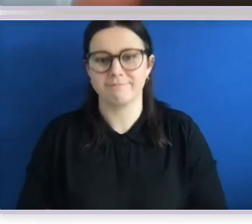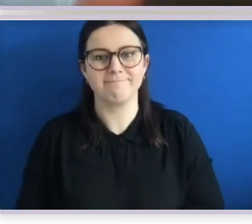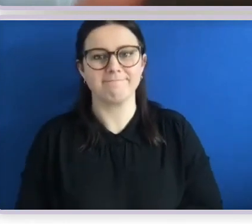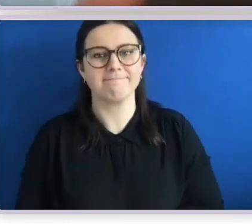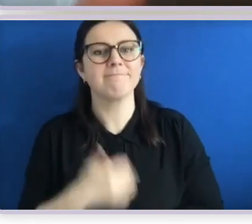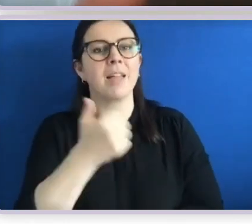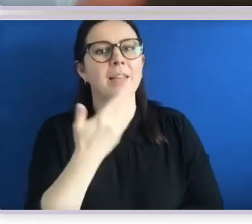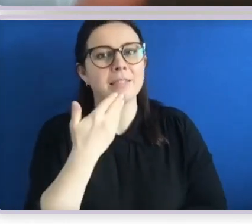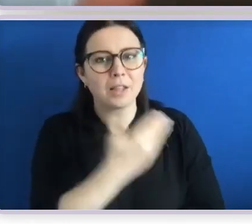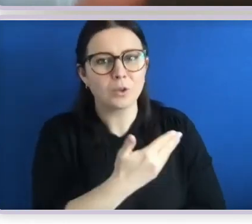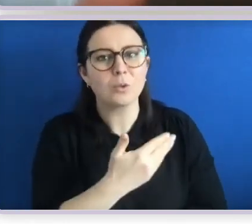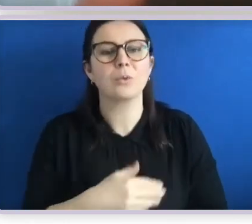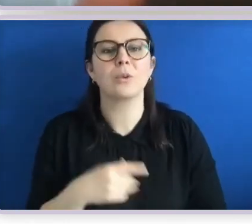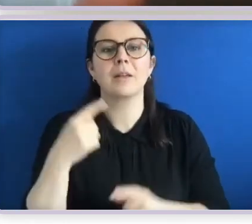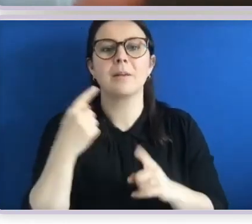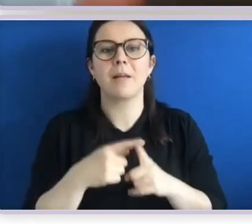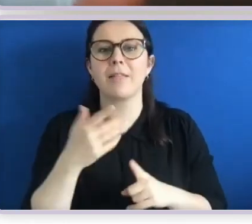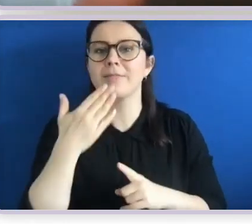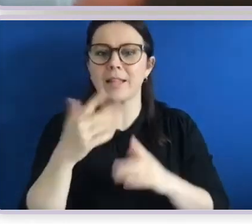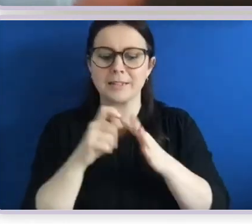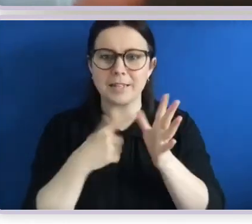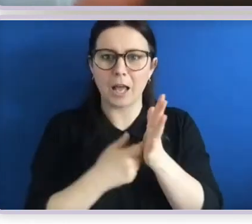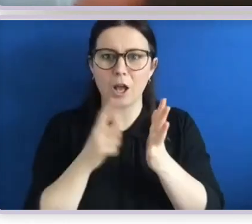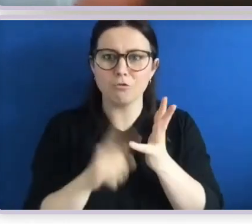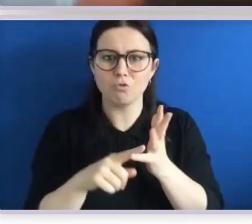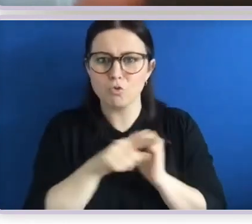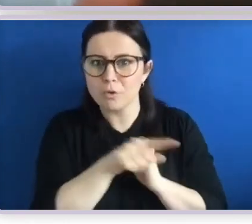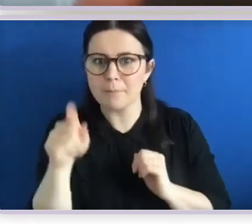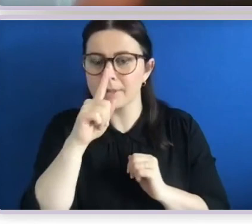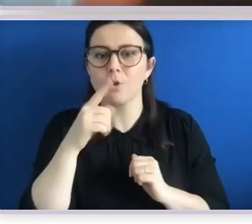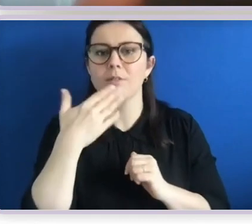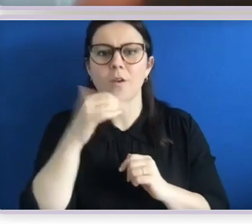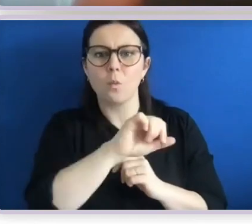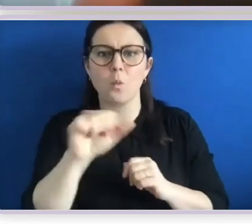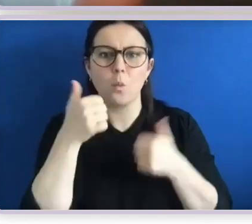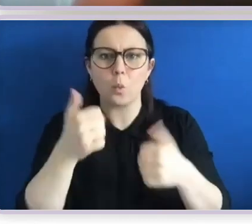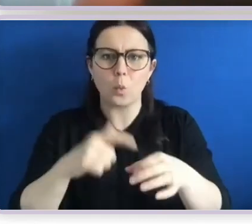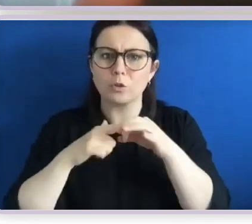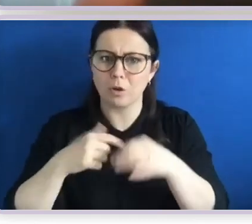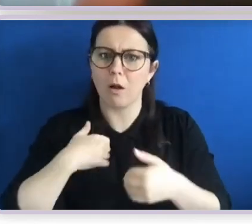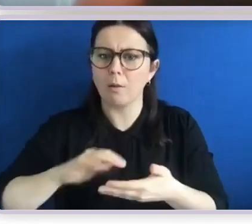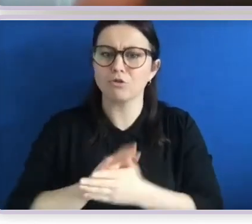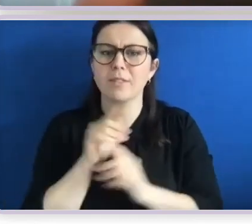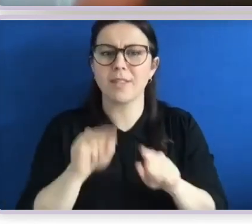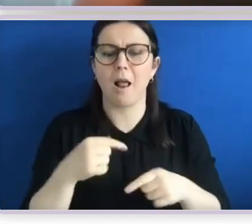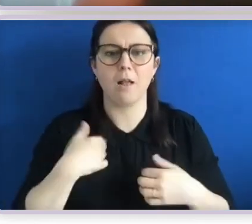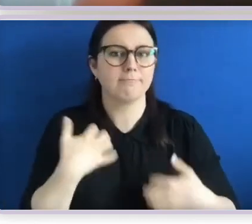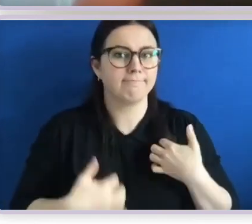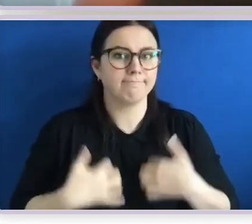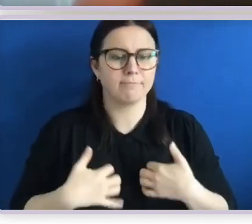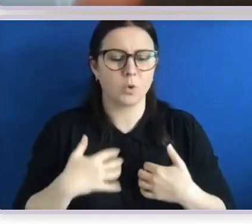thanks all the Daru membership and everyone. And thanks for all your questions too. I really appreciate it. And I look forward to talking to you